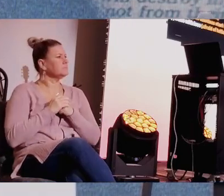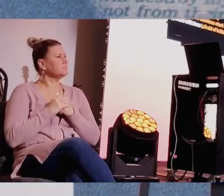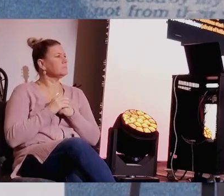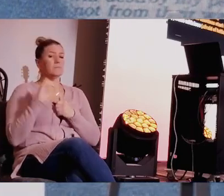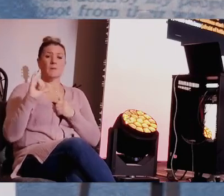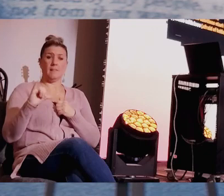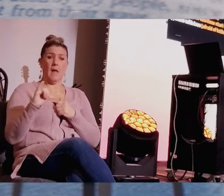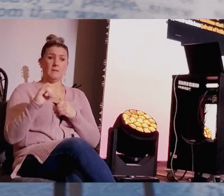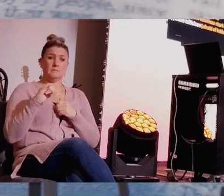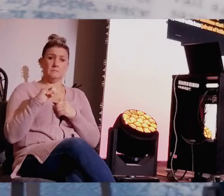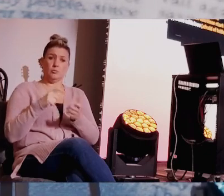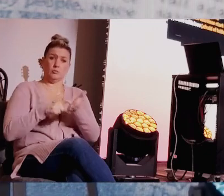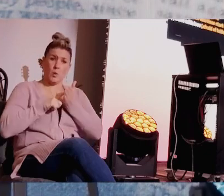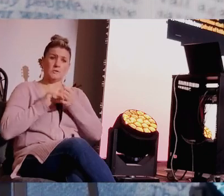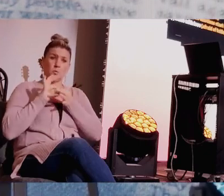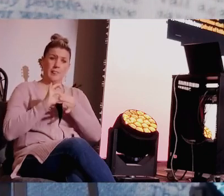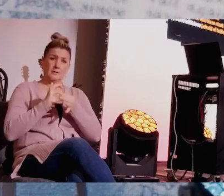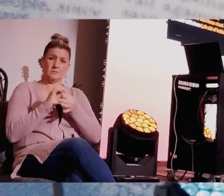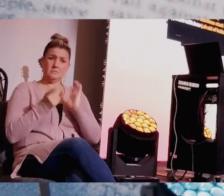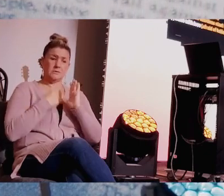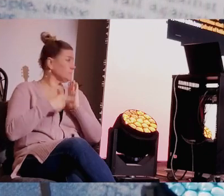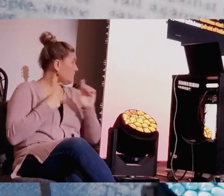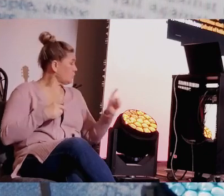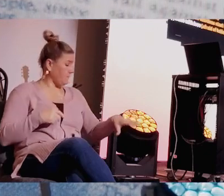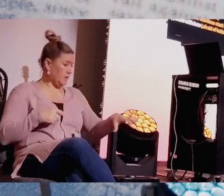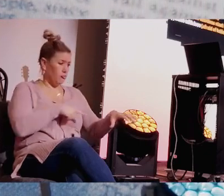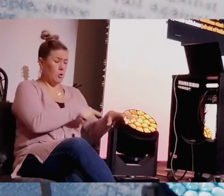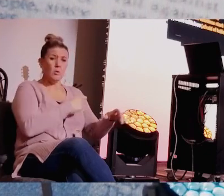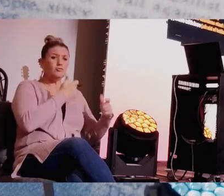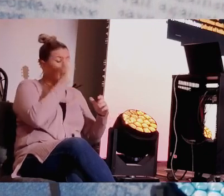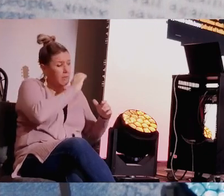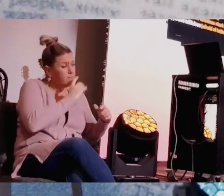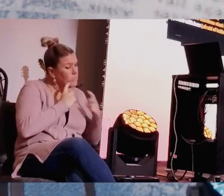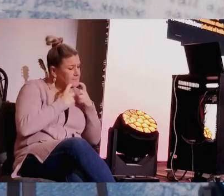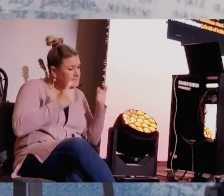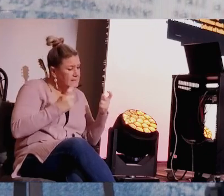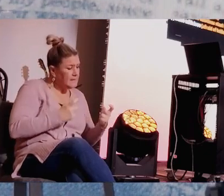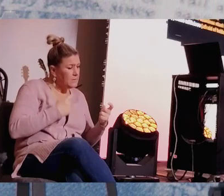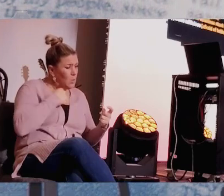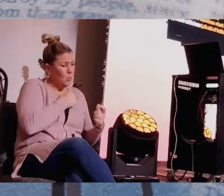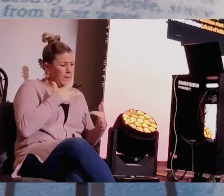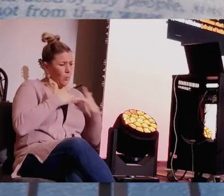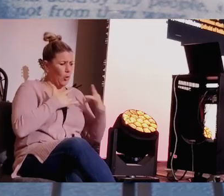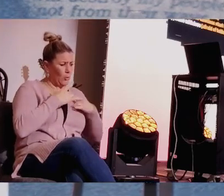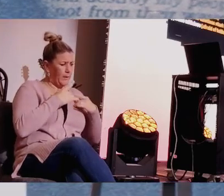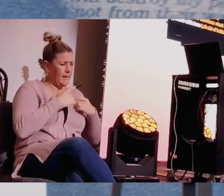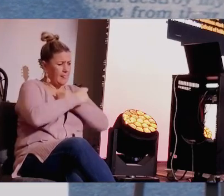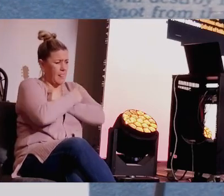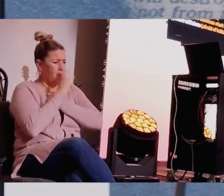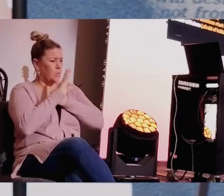Now that takes relationship. And then sometimes from this side, all we do is look for sin because we worry that love will be an excuse for more